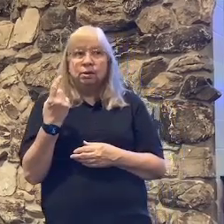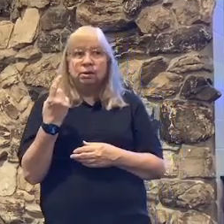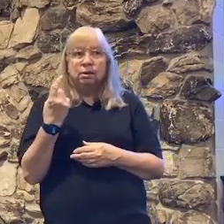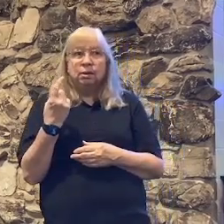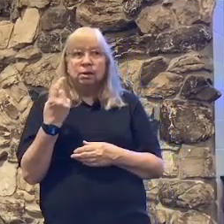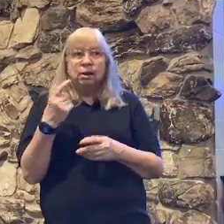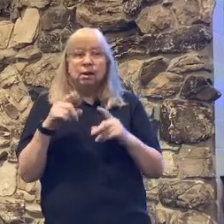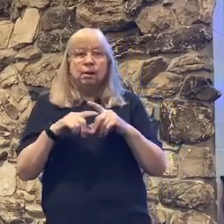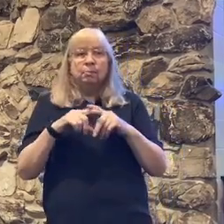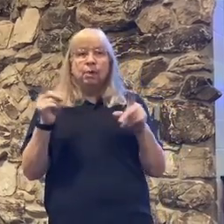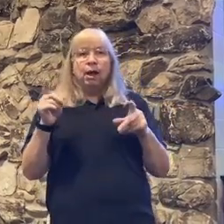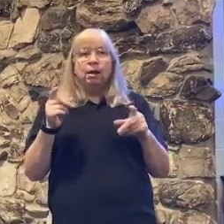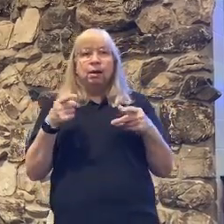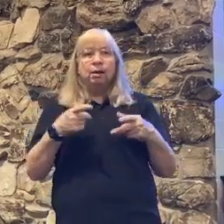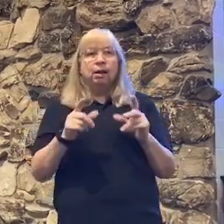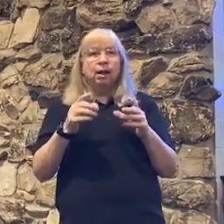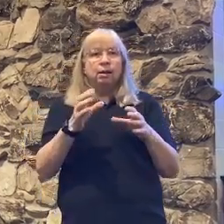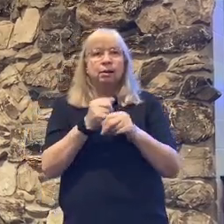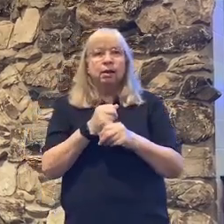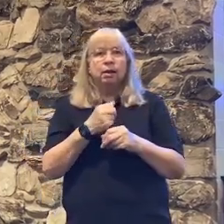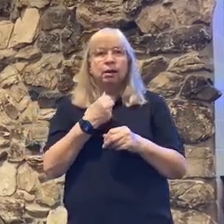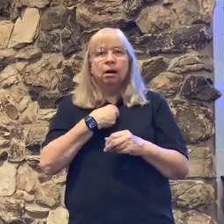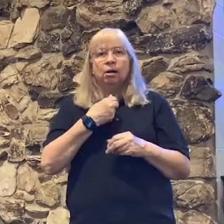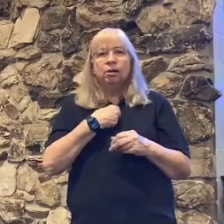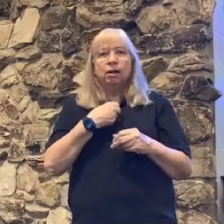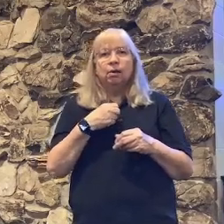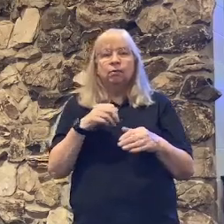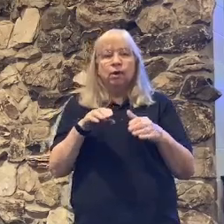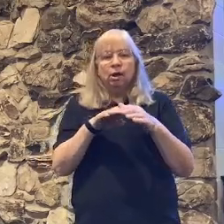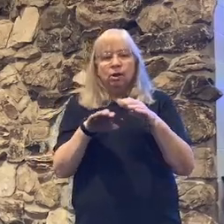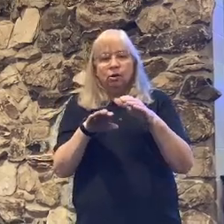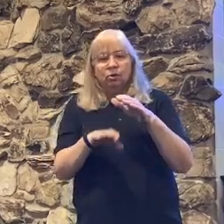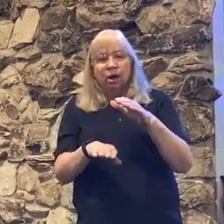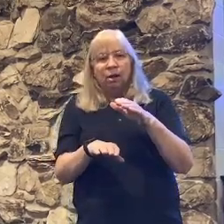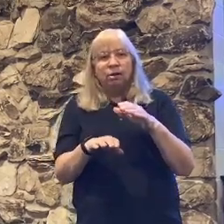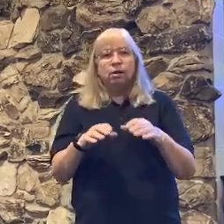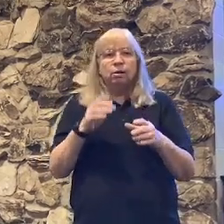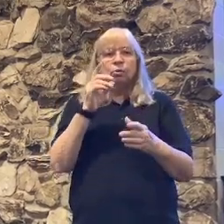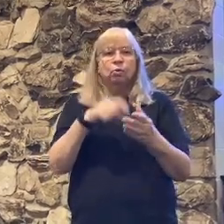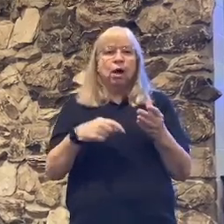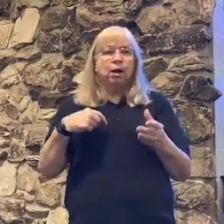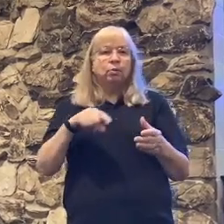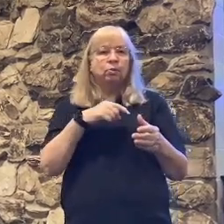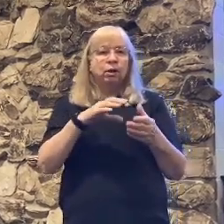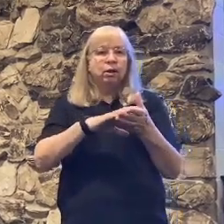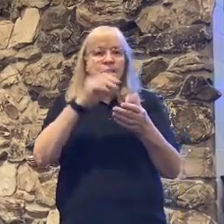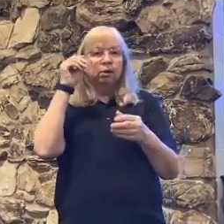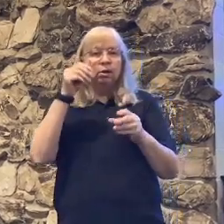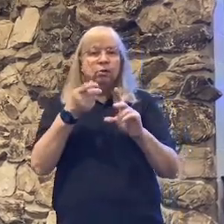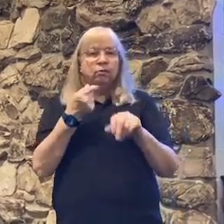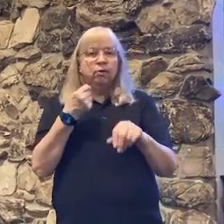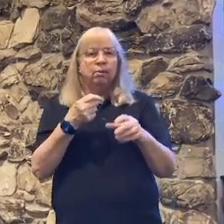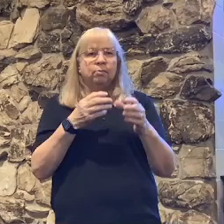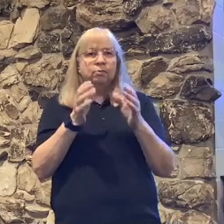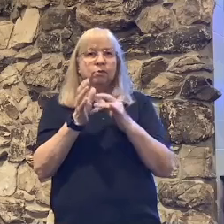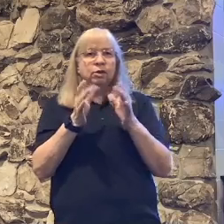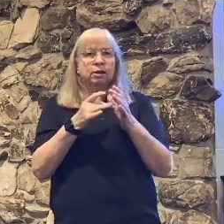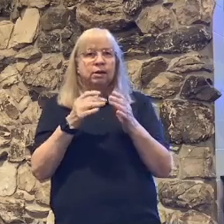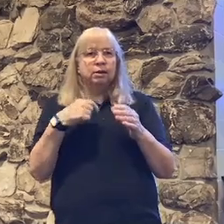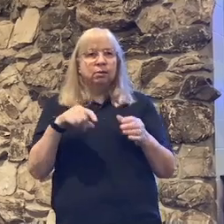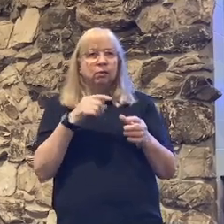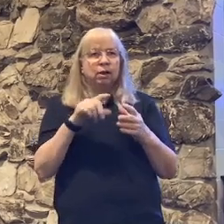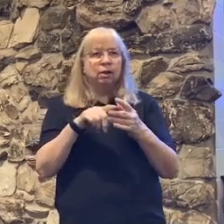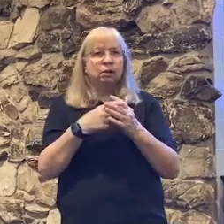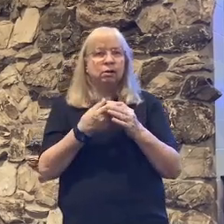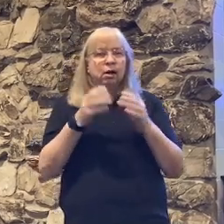But let's get ourselves grounded in what we've learned from Jesus so that we can start teaching them